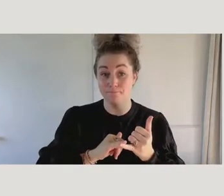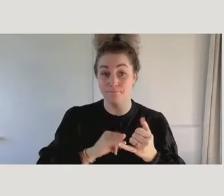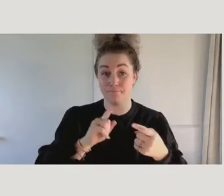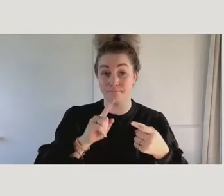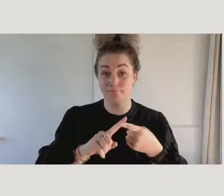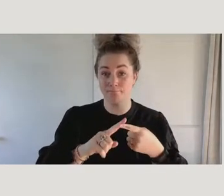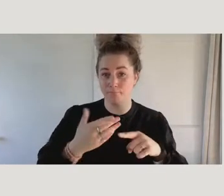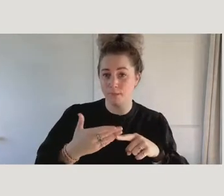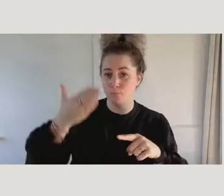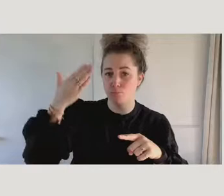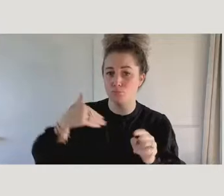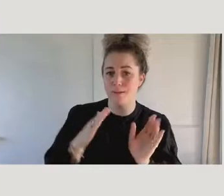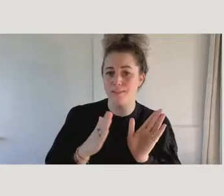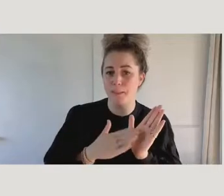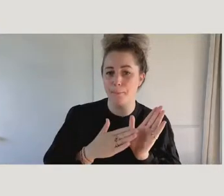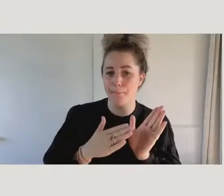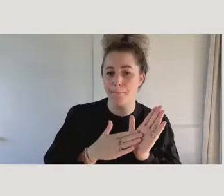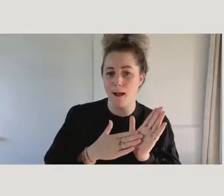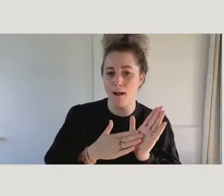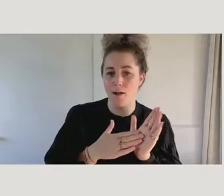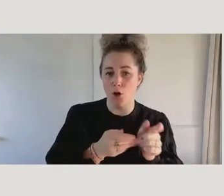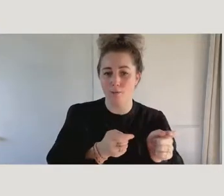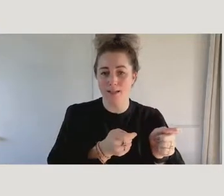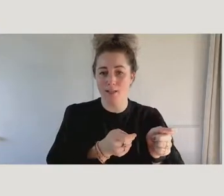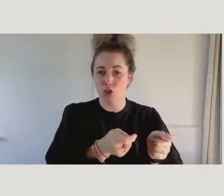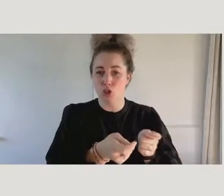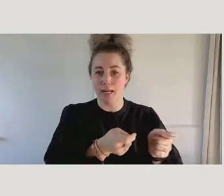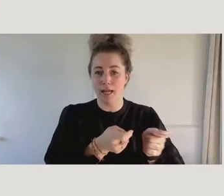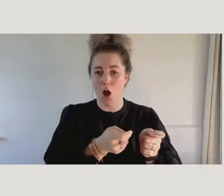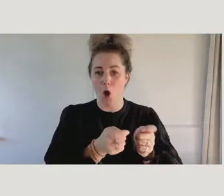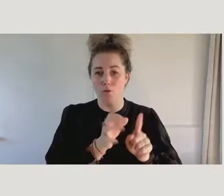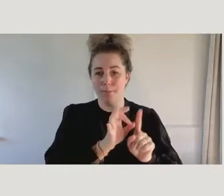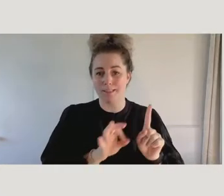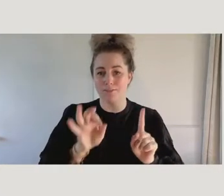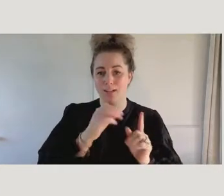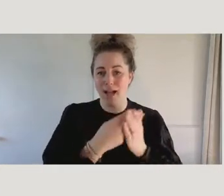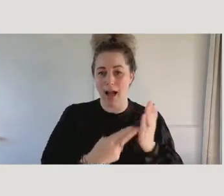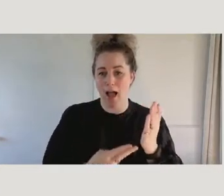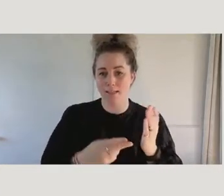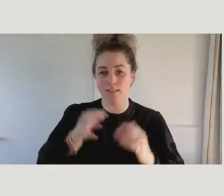a former member of the former chair of the Pacific Arts committee